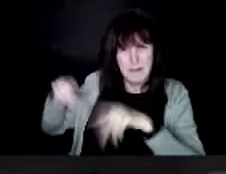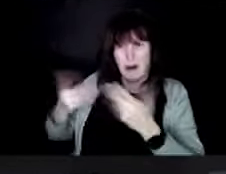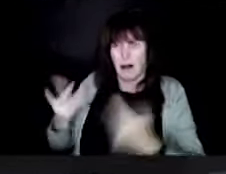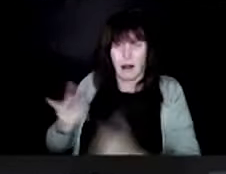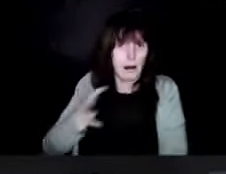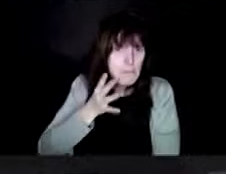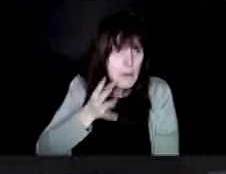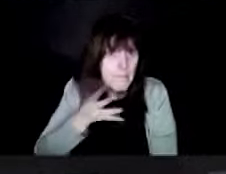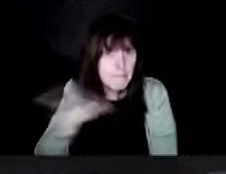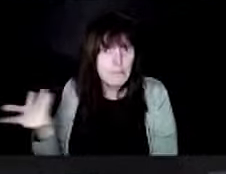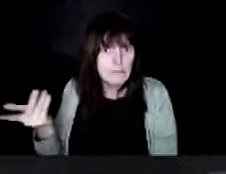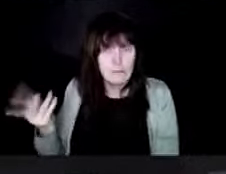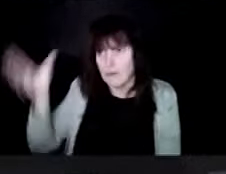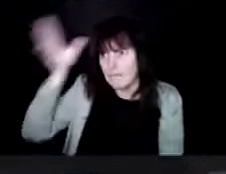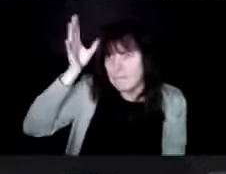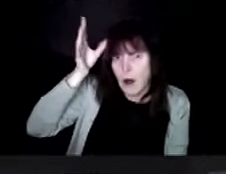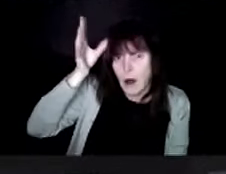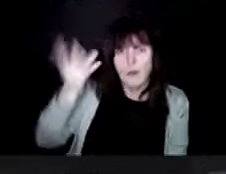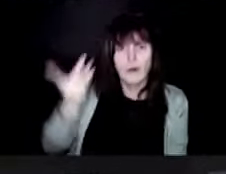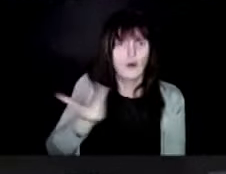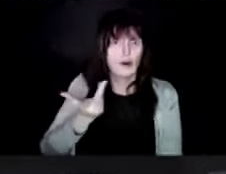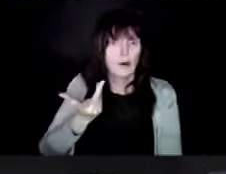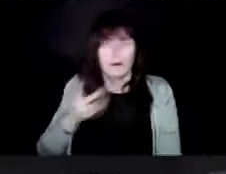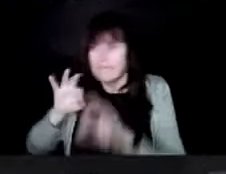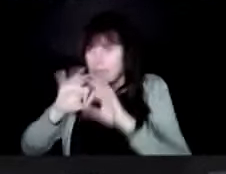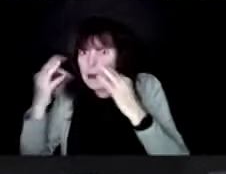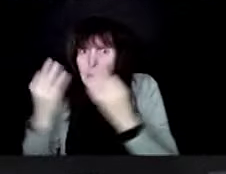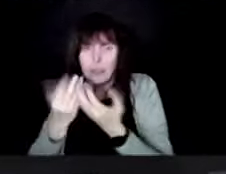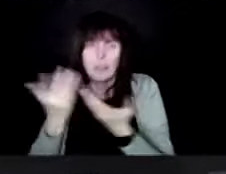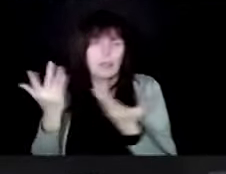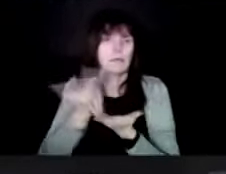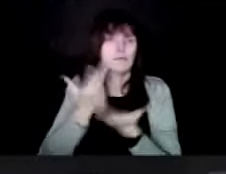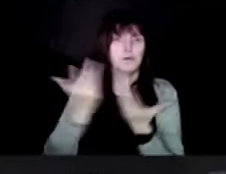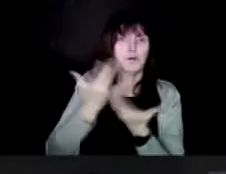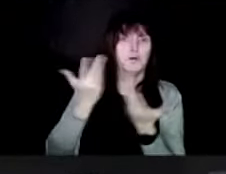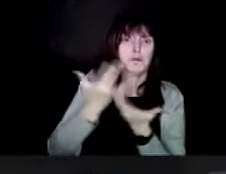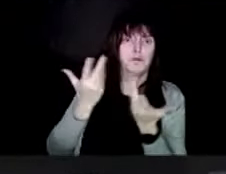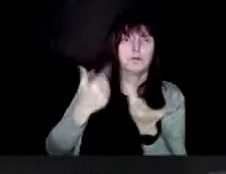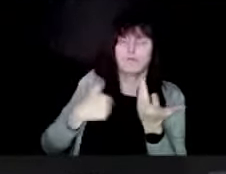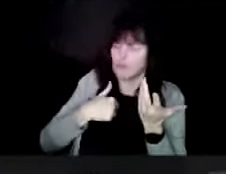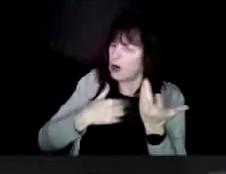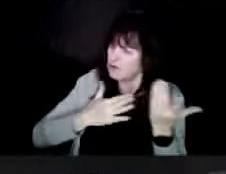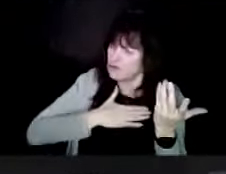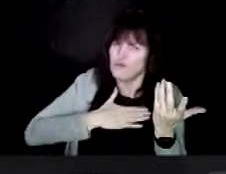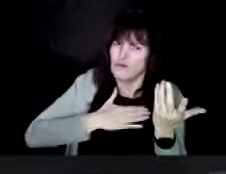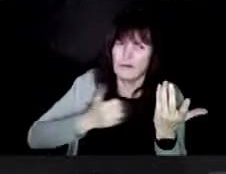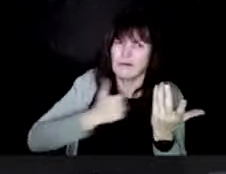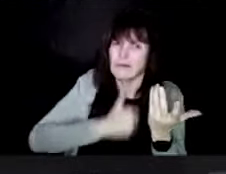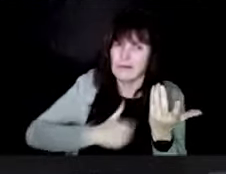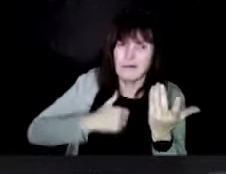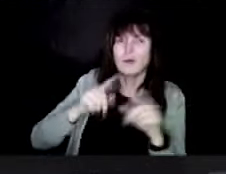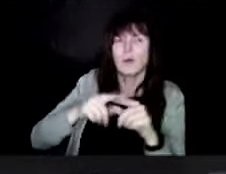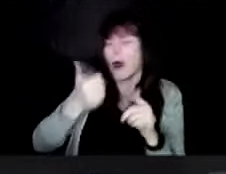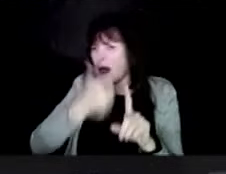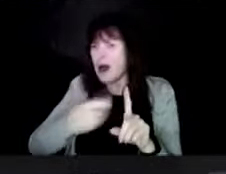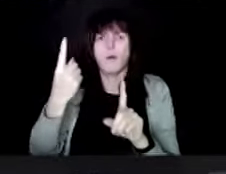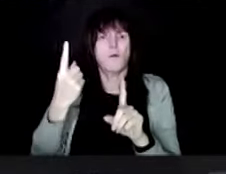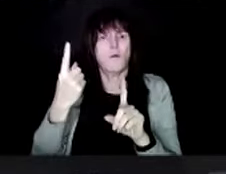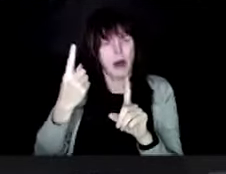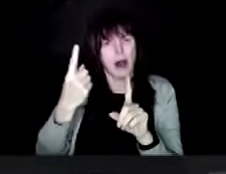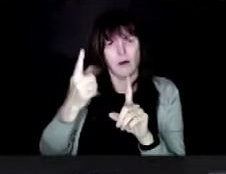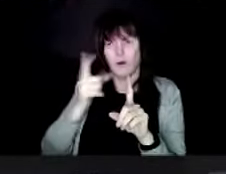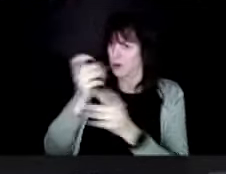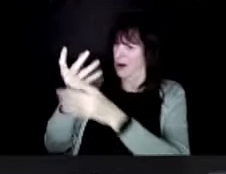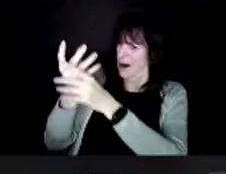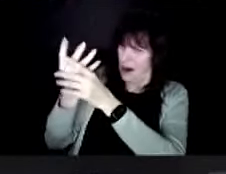fathers, and family members. And my sincere condolences to anyone that's passed from COVID-19. I don't mean to